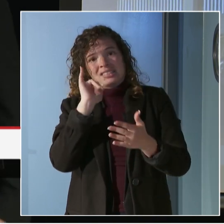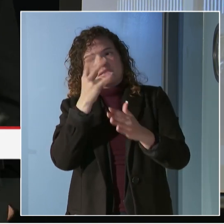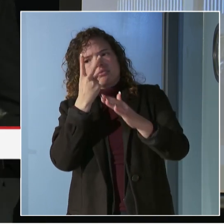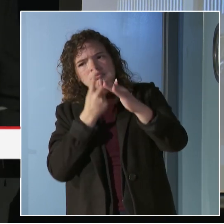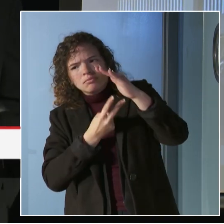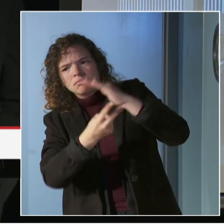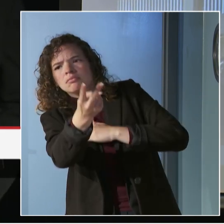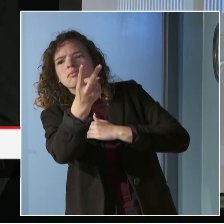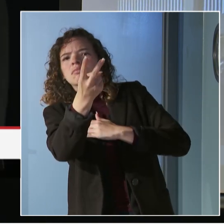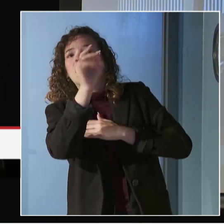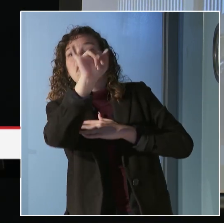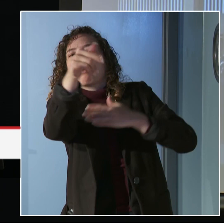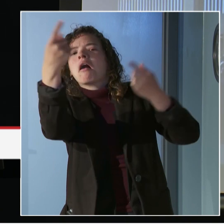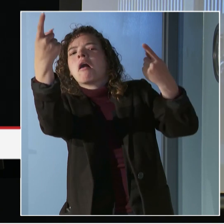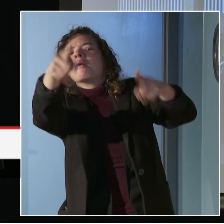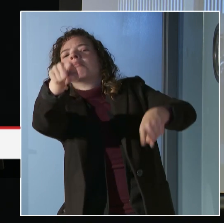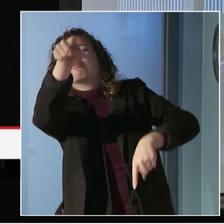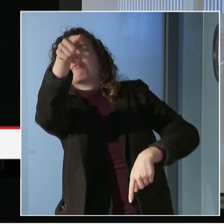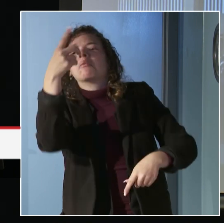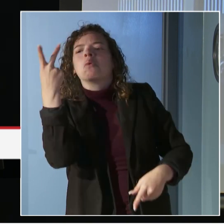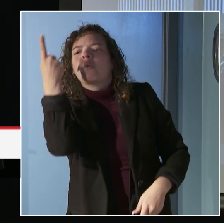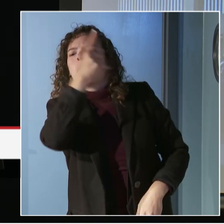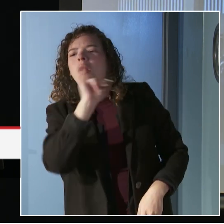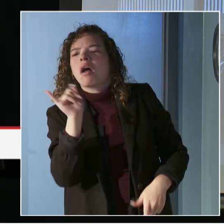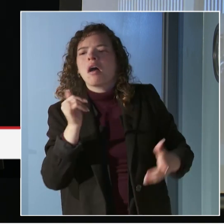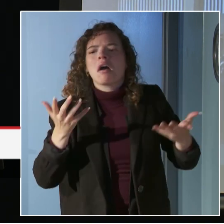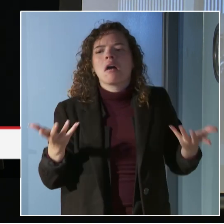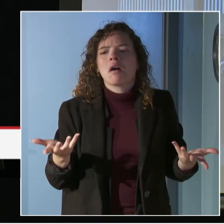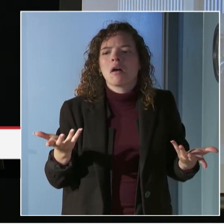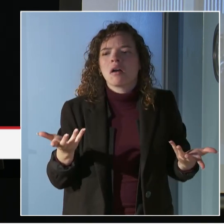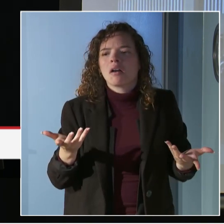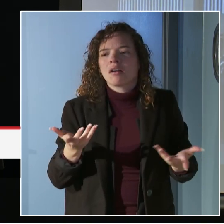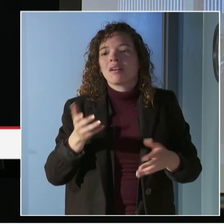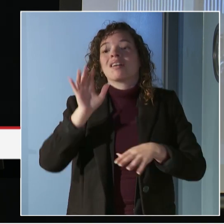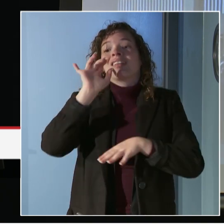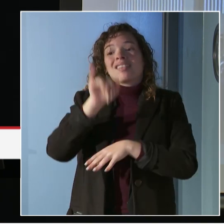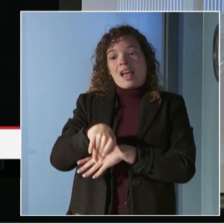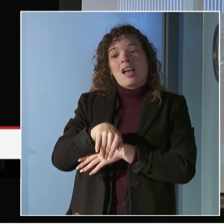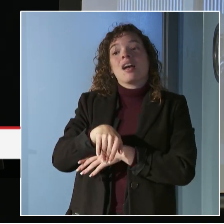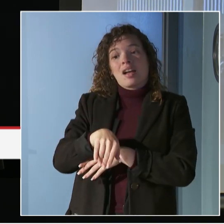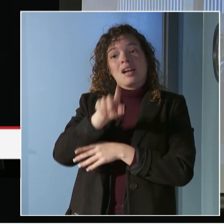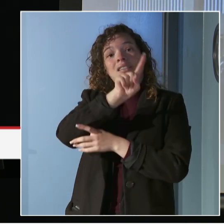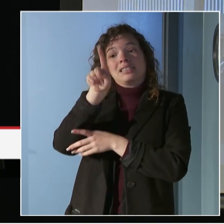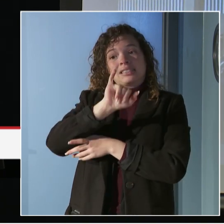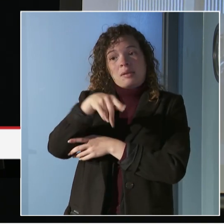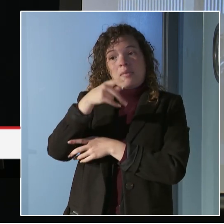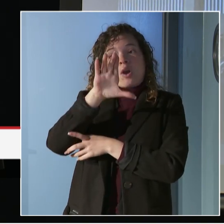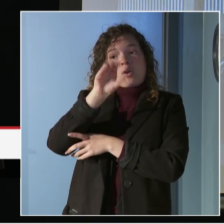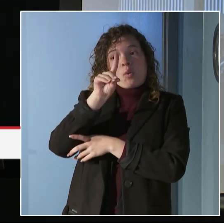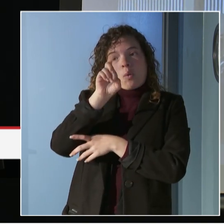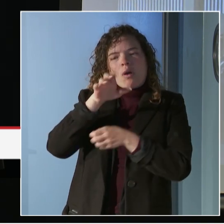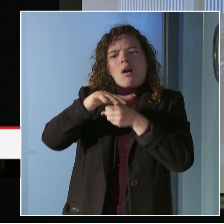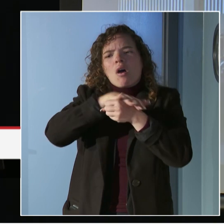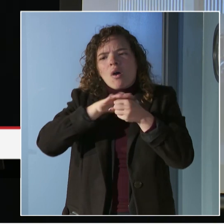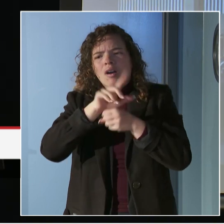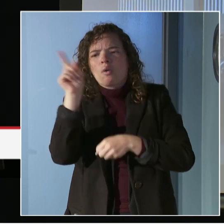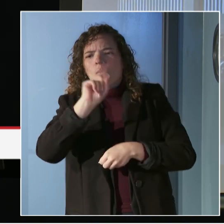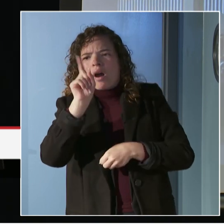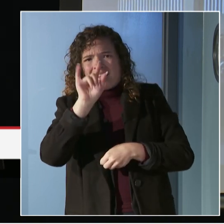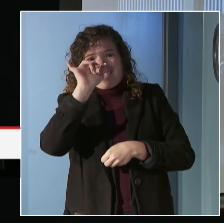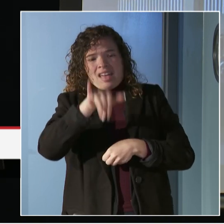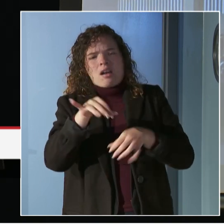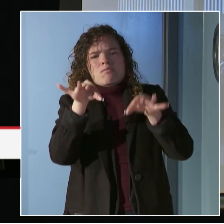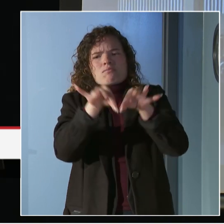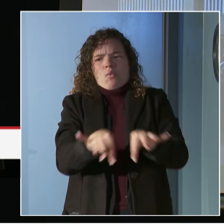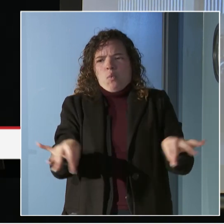success is none other than your zip code. Where you live counts. We call